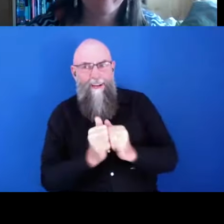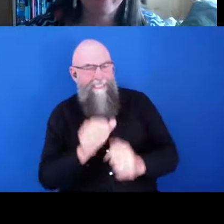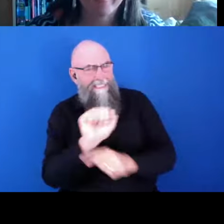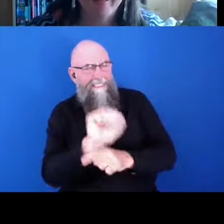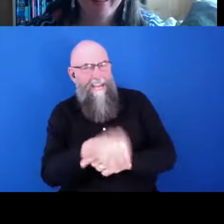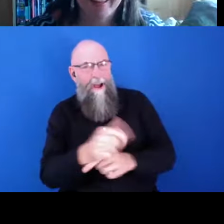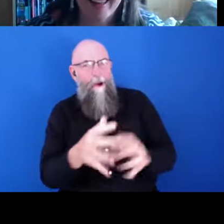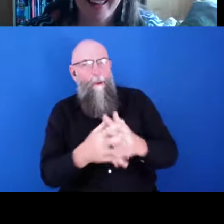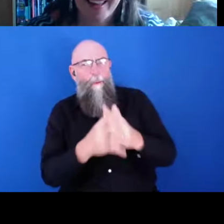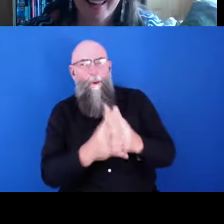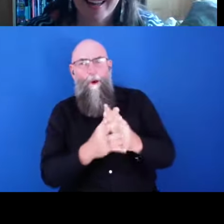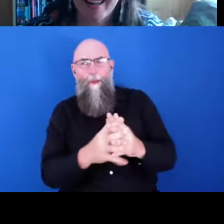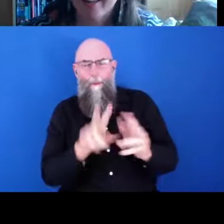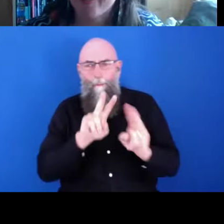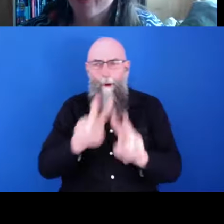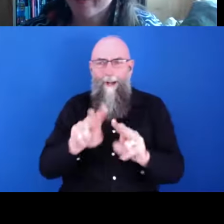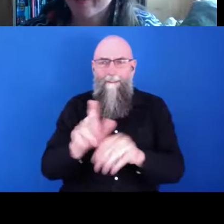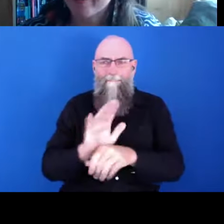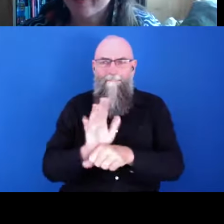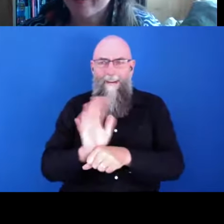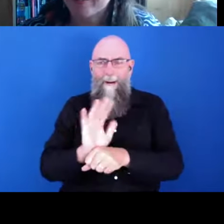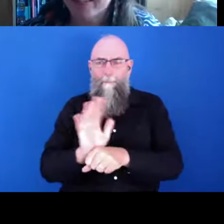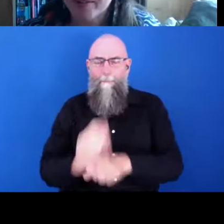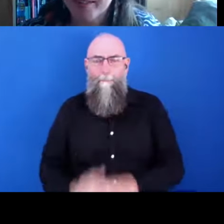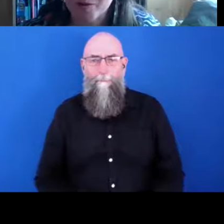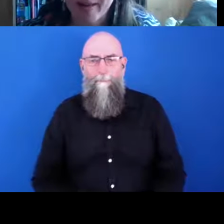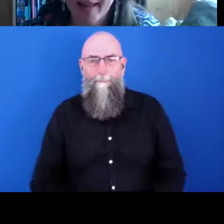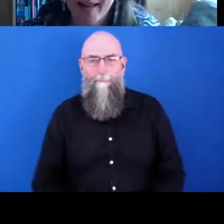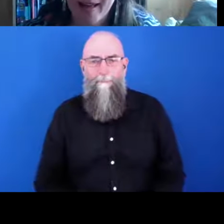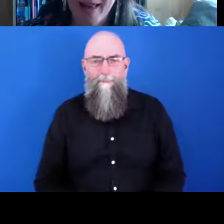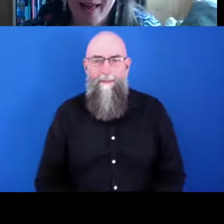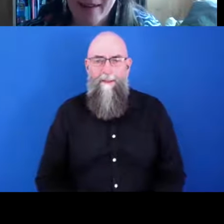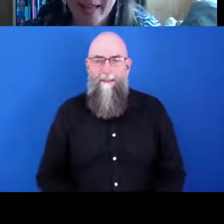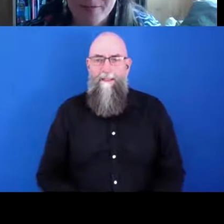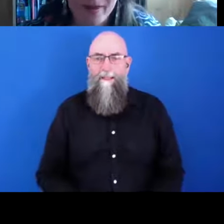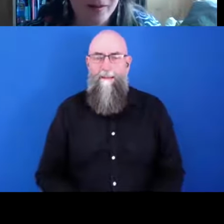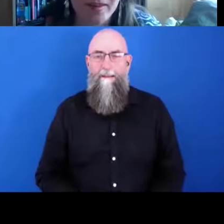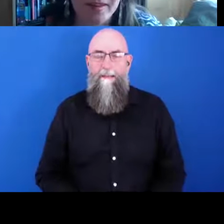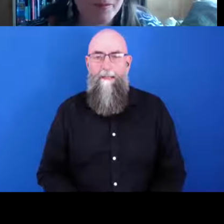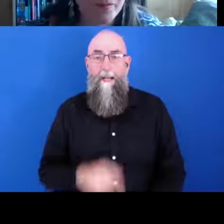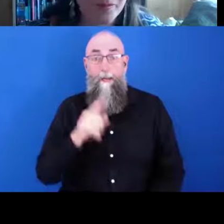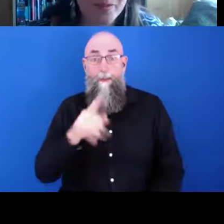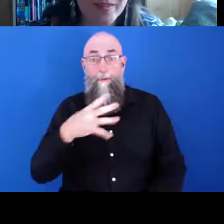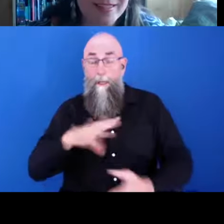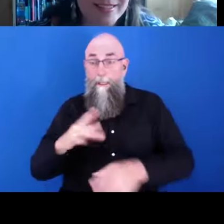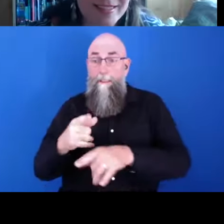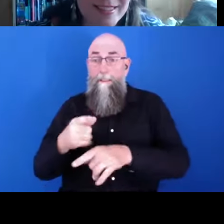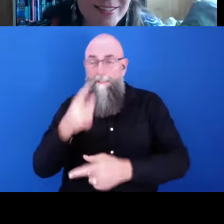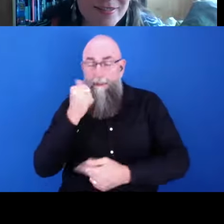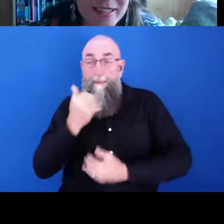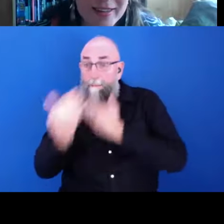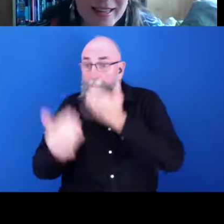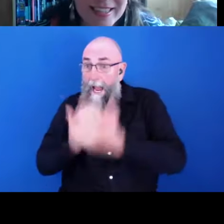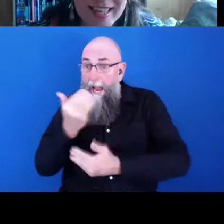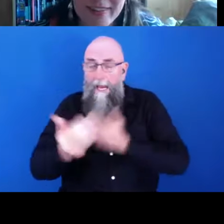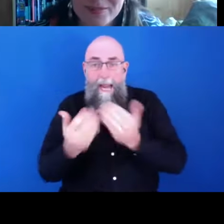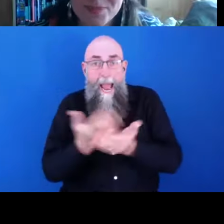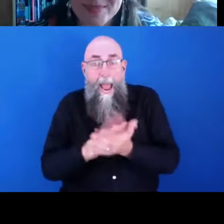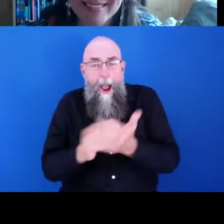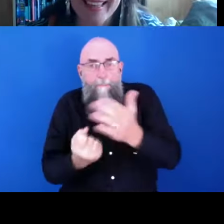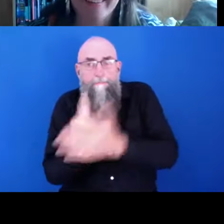reckon so. Um, so do you want to talk about how it came about while I'm figuring out?